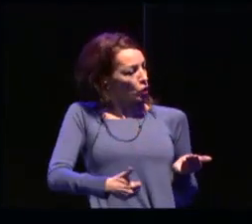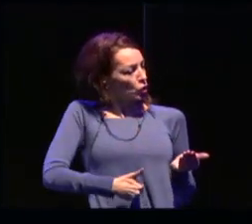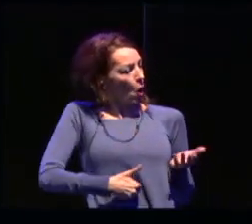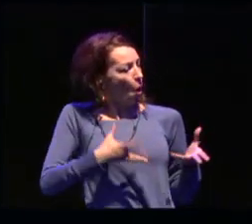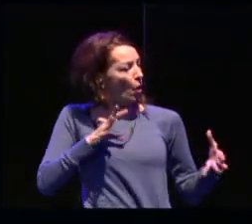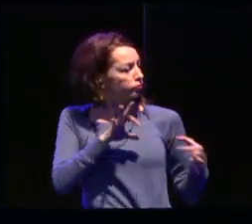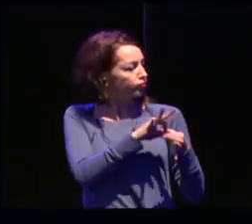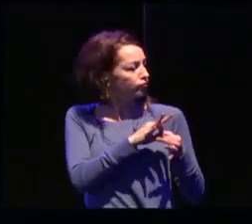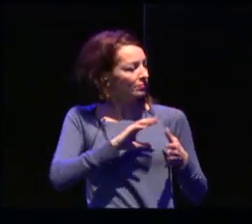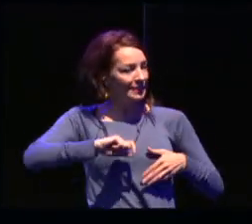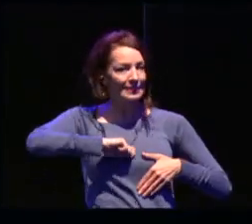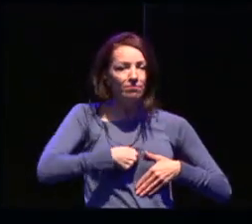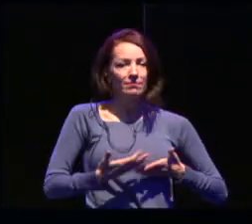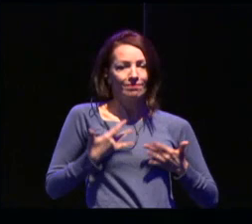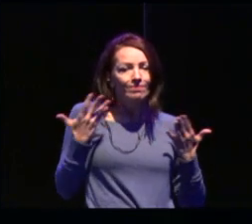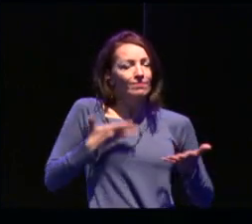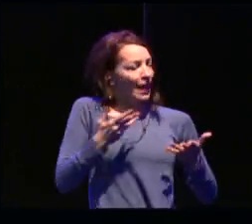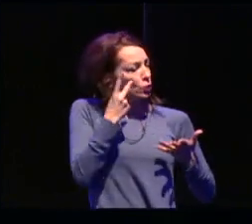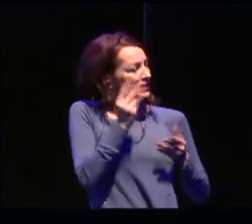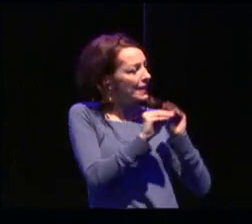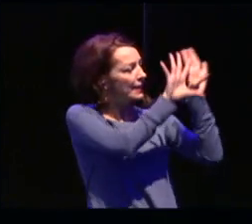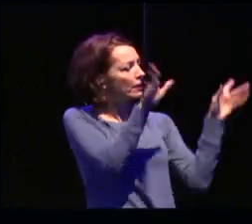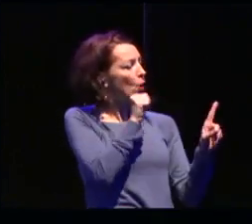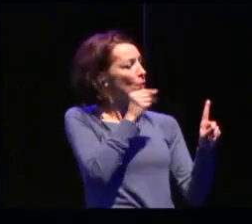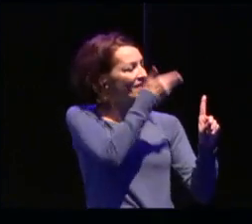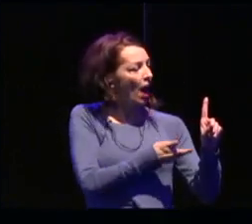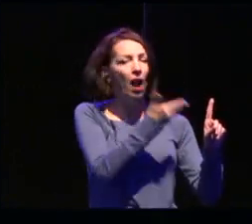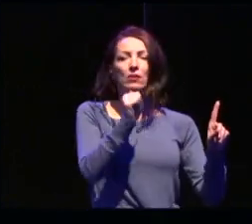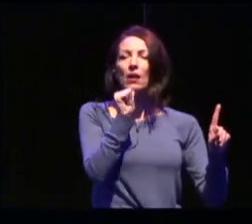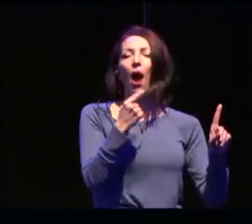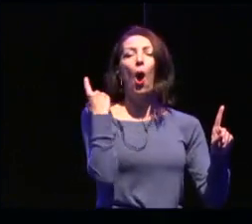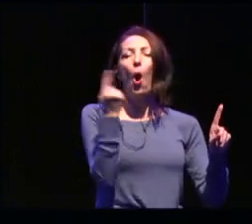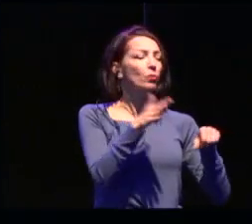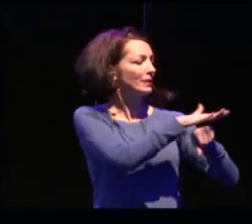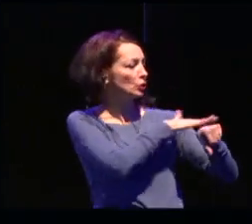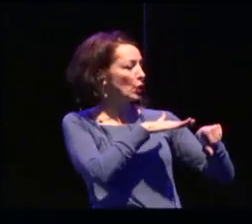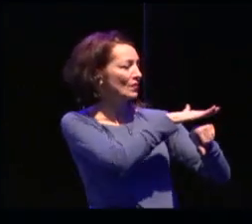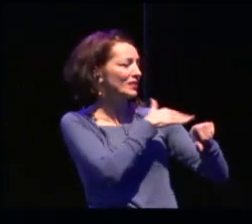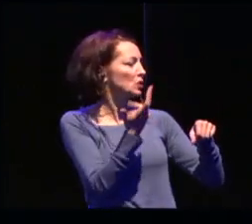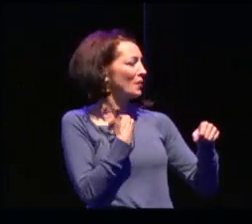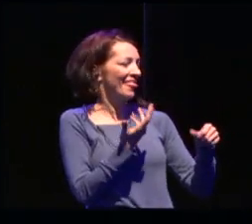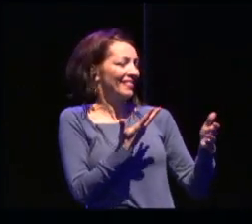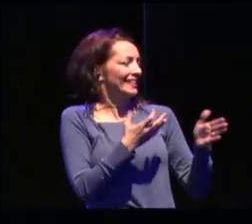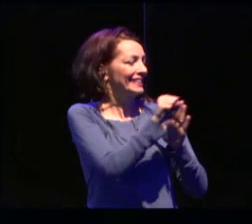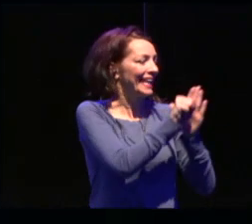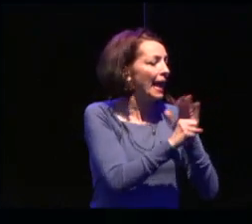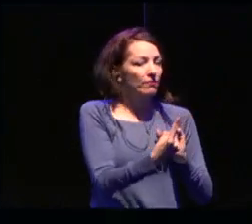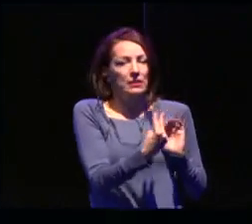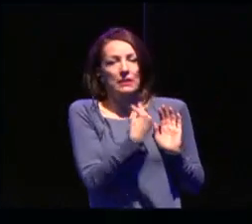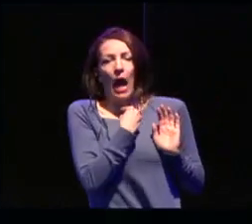faculty is activated, and you actually see the being as they are, not just identifying them with the state, and